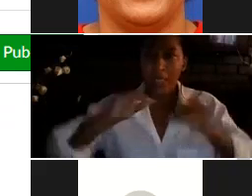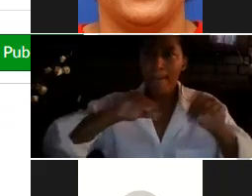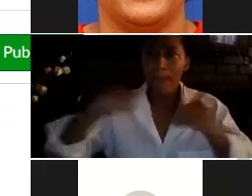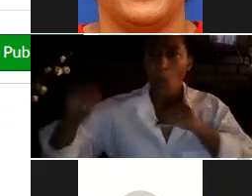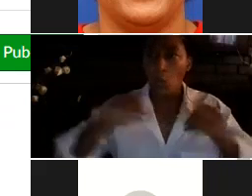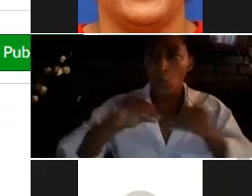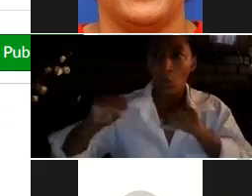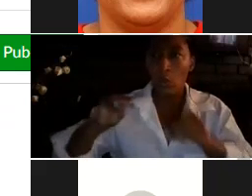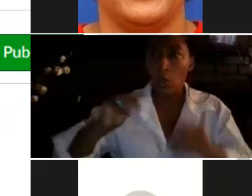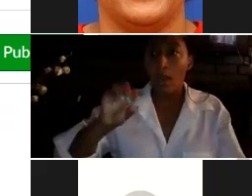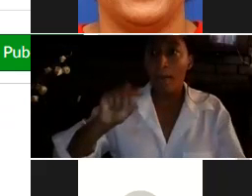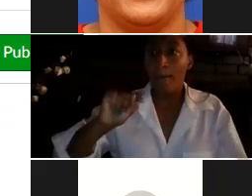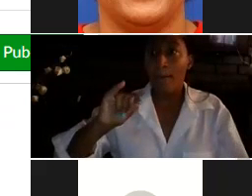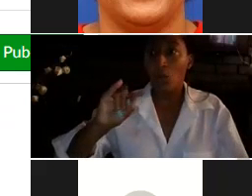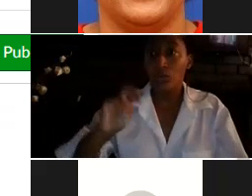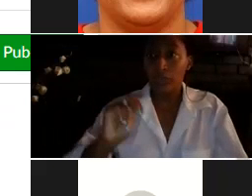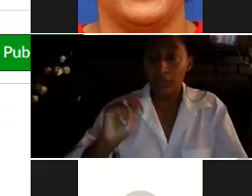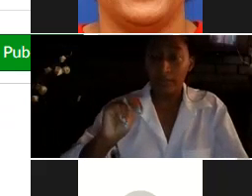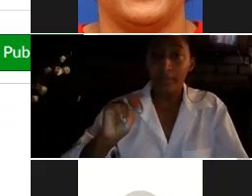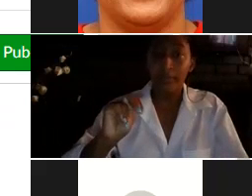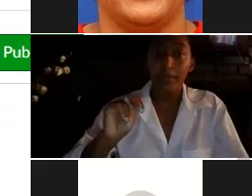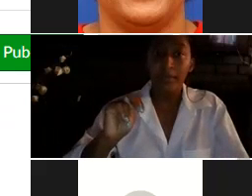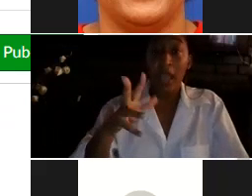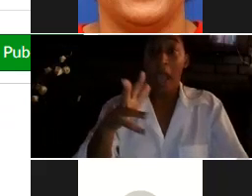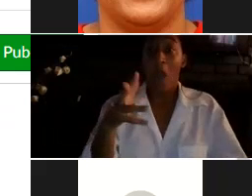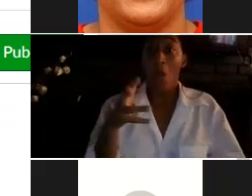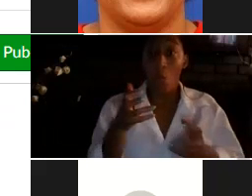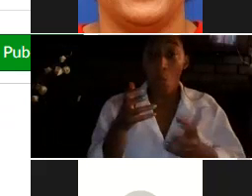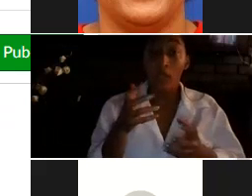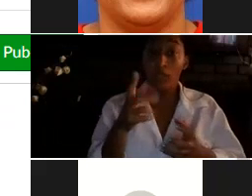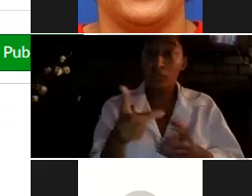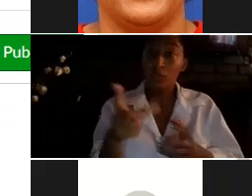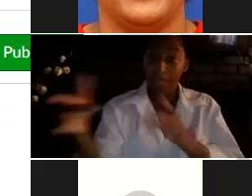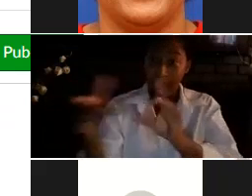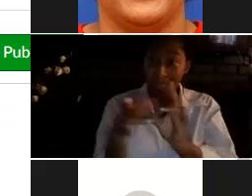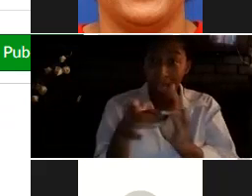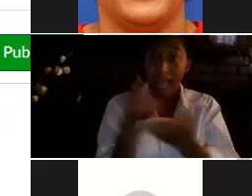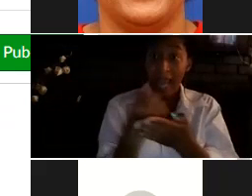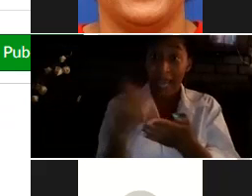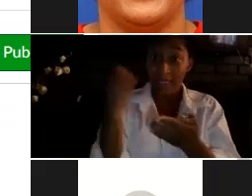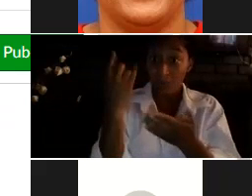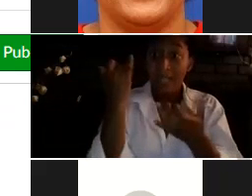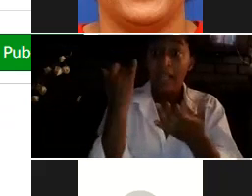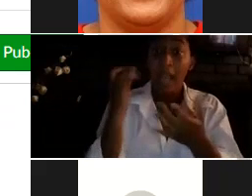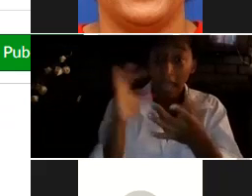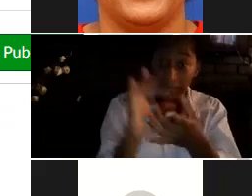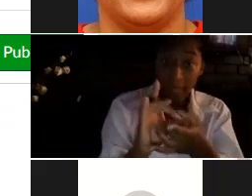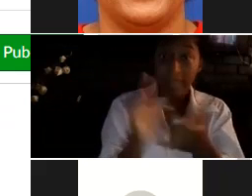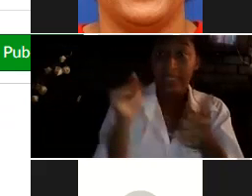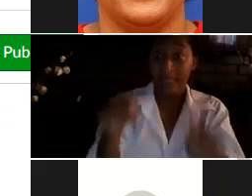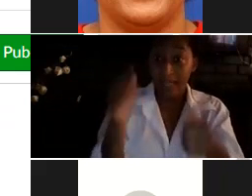between last week's stuff on how we do things in science and measurement, in particular measurement,